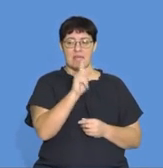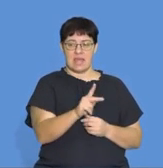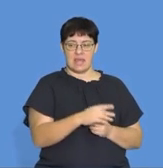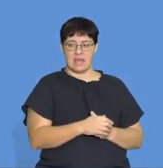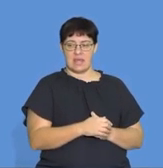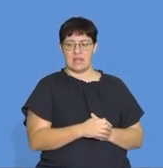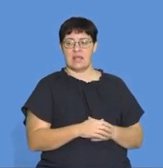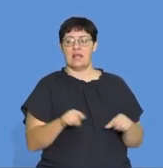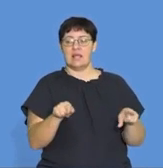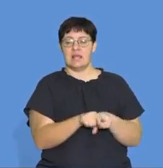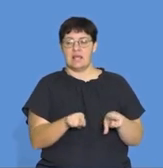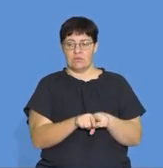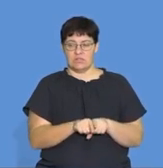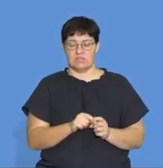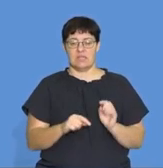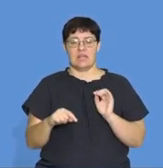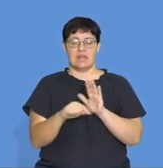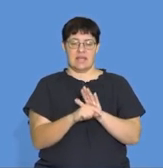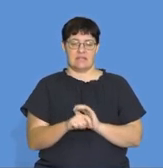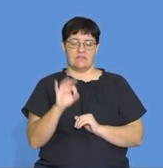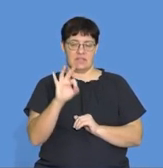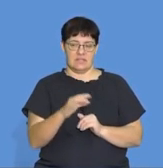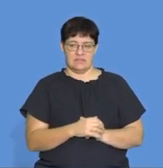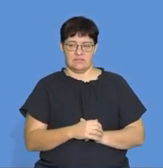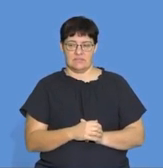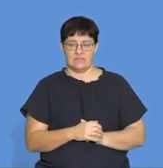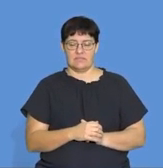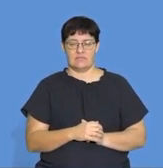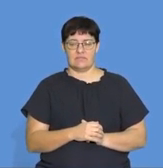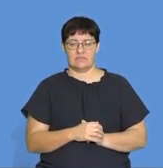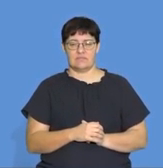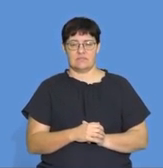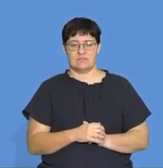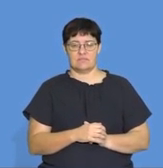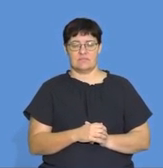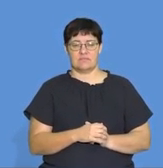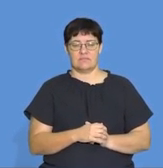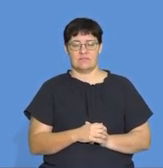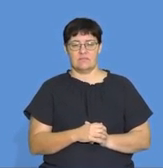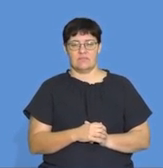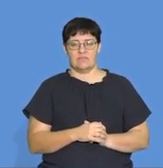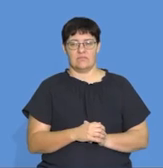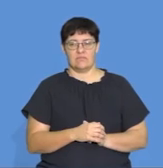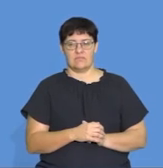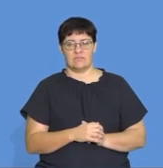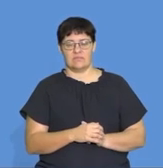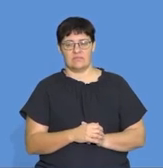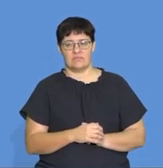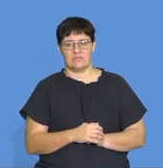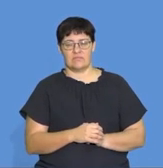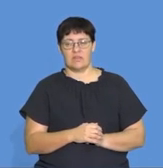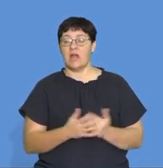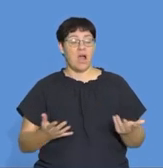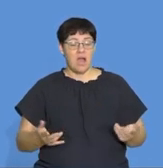is equals to negative 3. Now, one of the beautiful things when it comes